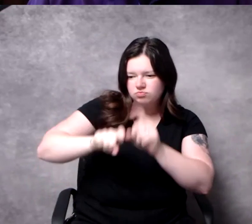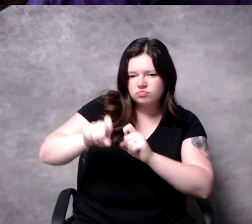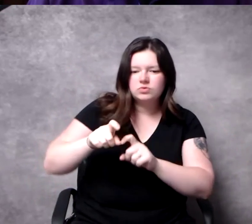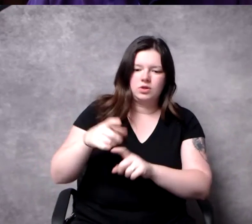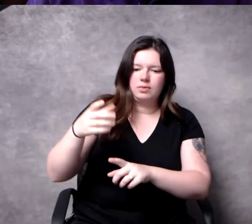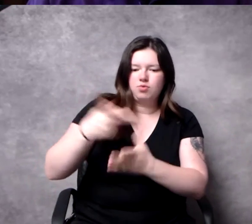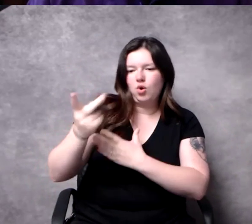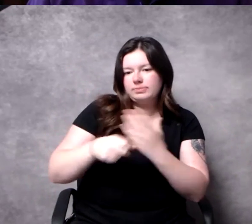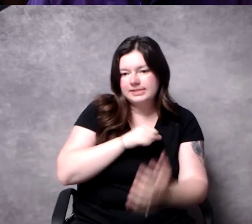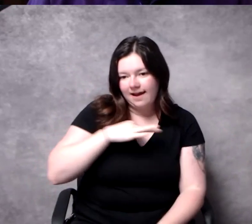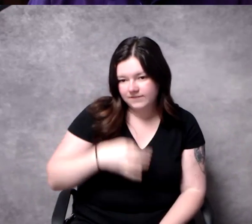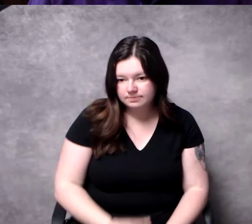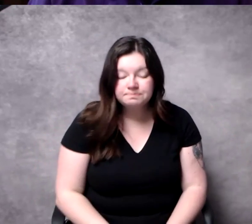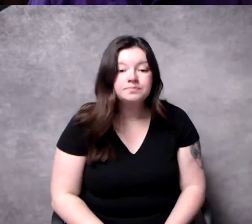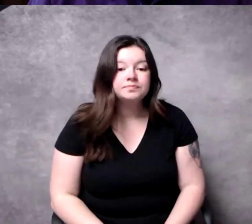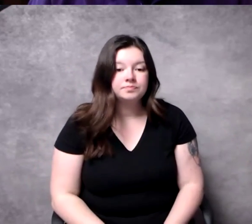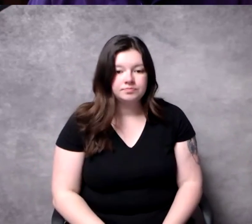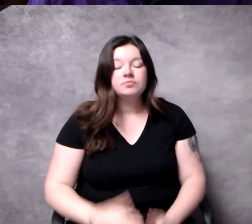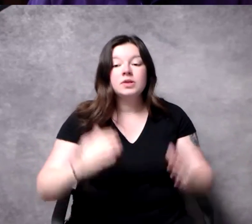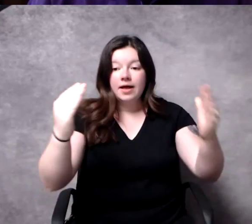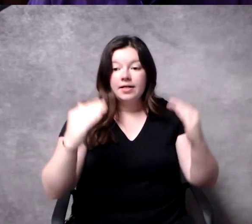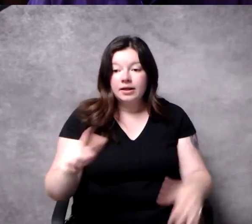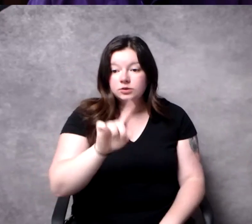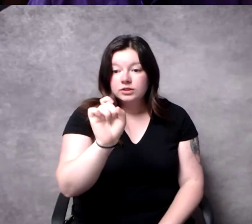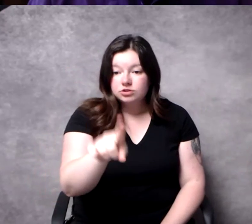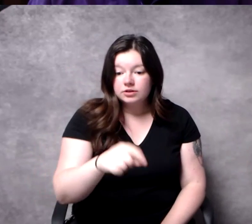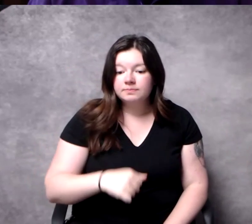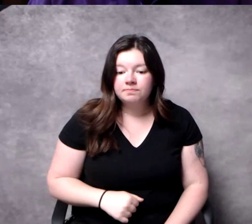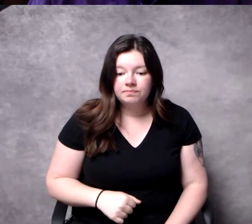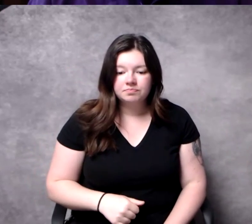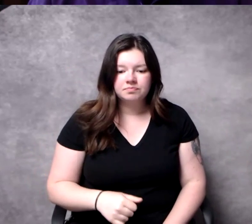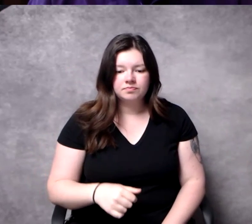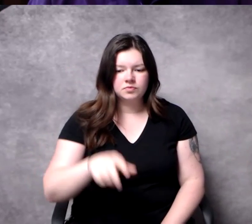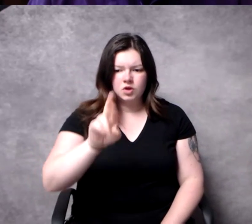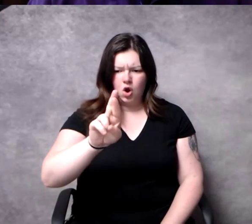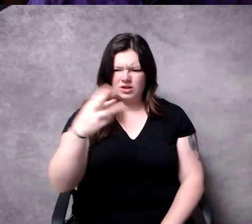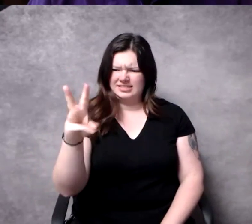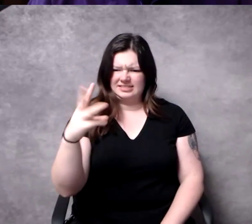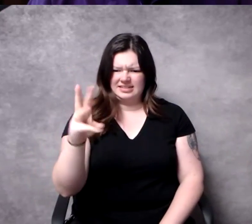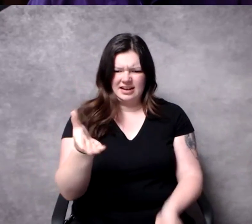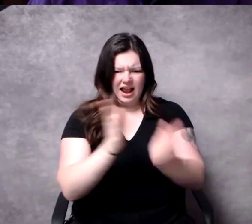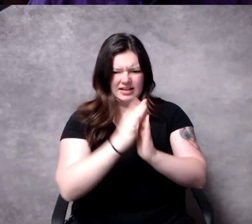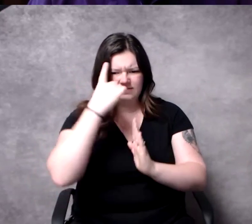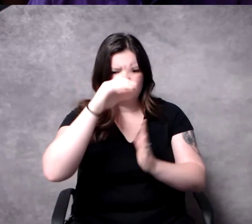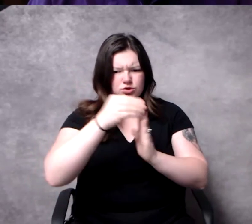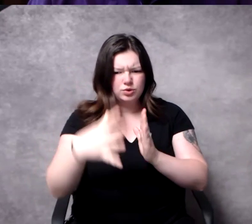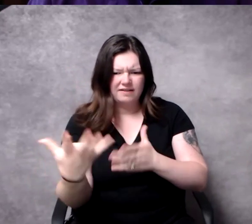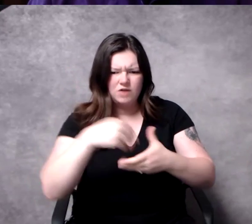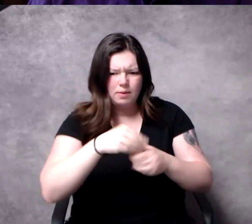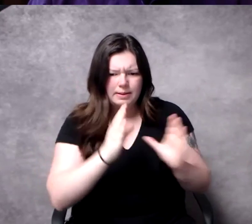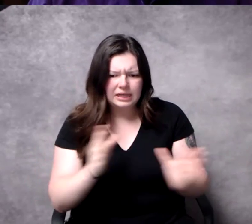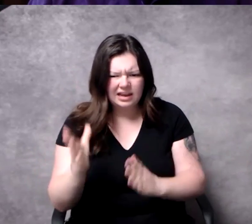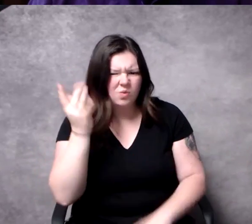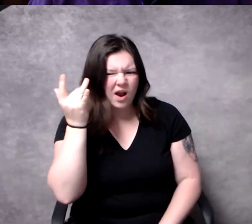Yeah. Okay, the next question says, why does R16 ask for a student involvement plan? Is